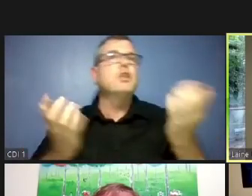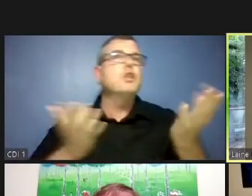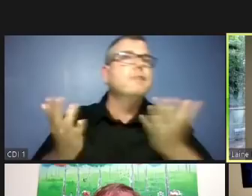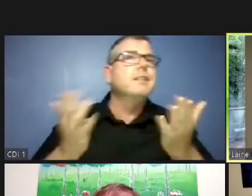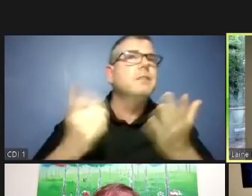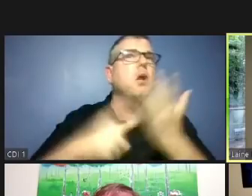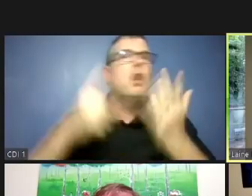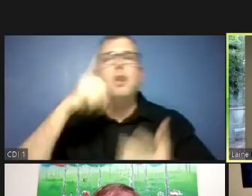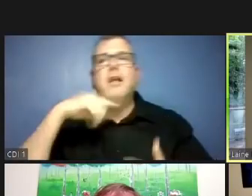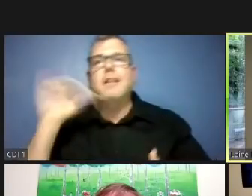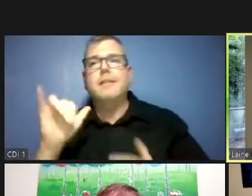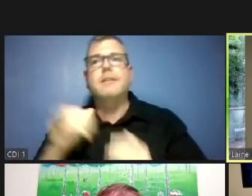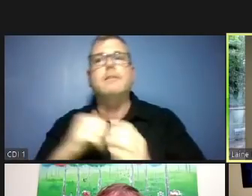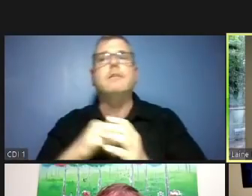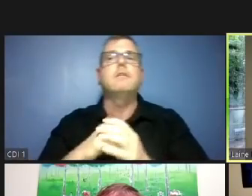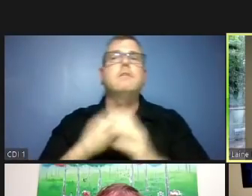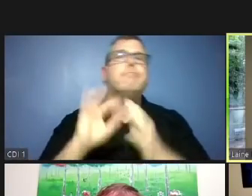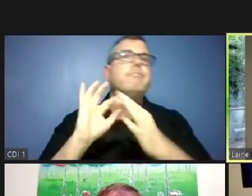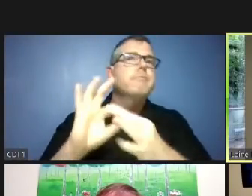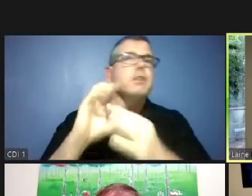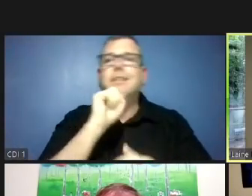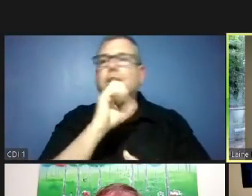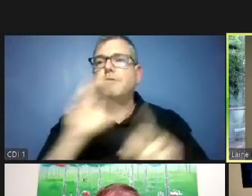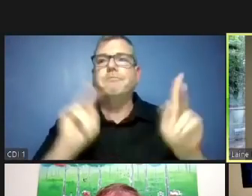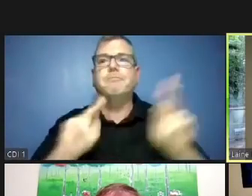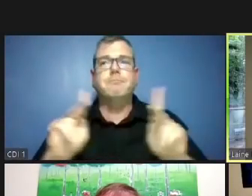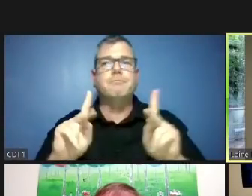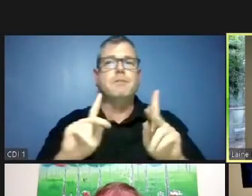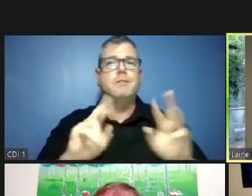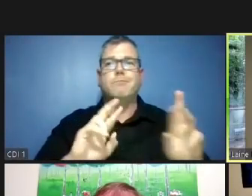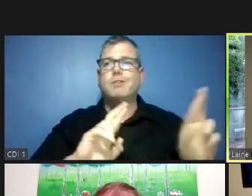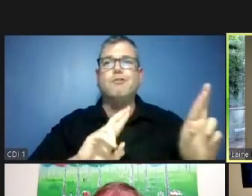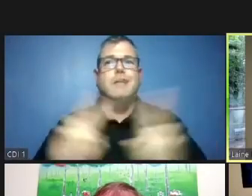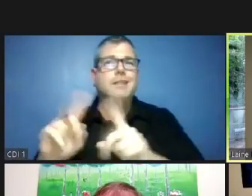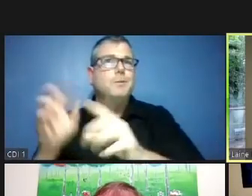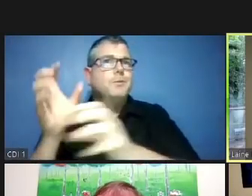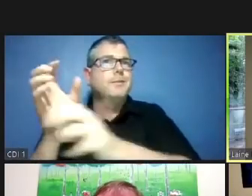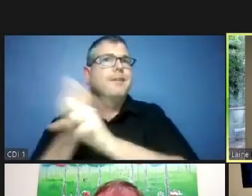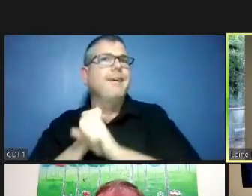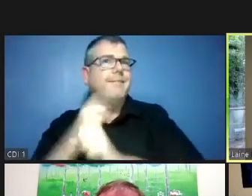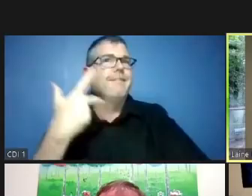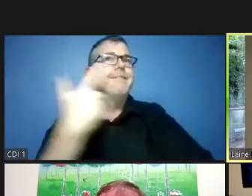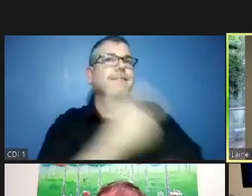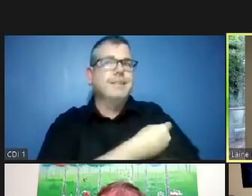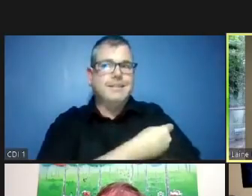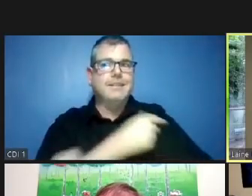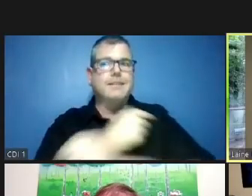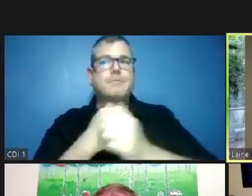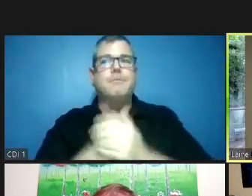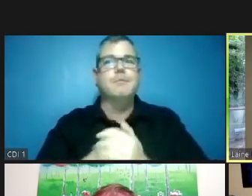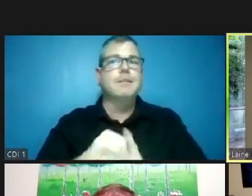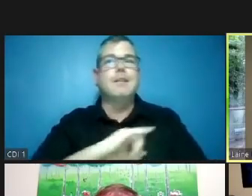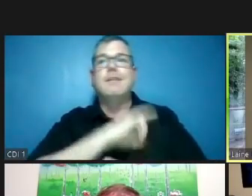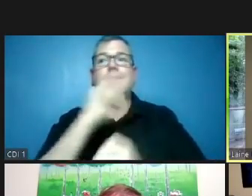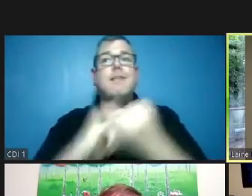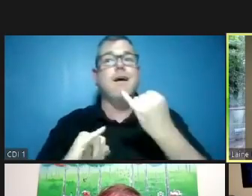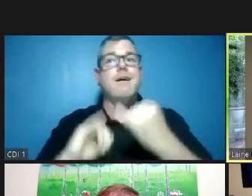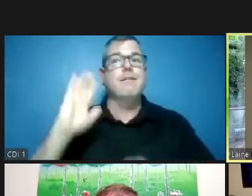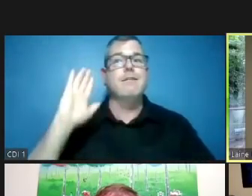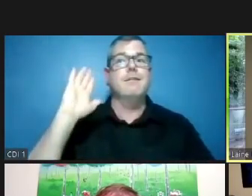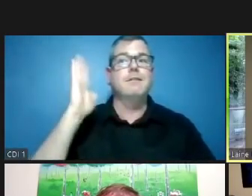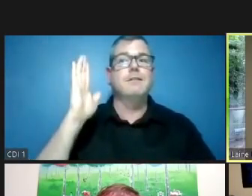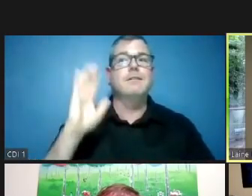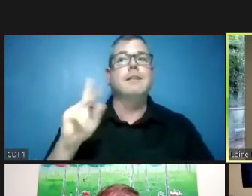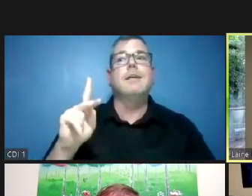eligible for vaccine. And then finally, we're being joined by a lineup of wonderful Kaiser Permanente doctors who are going